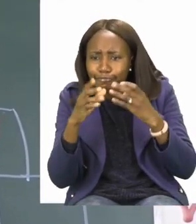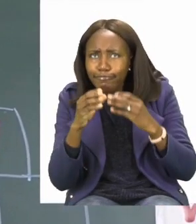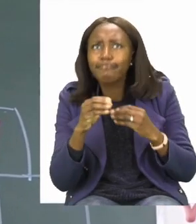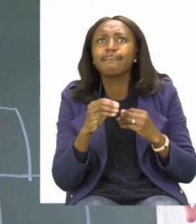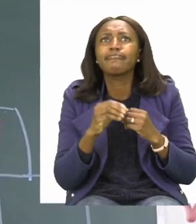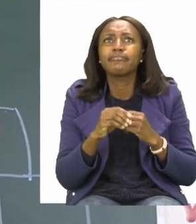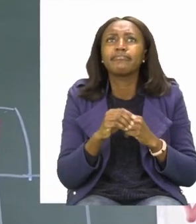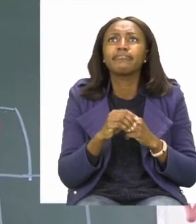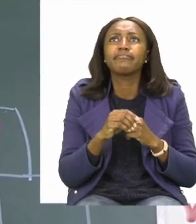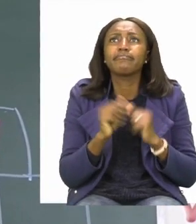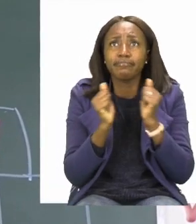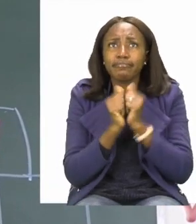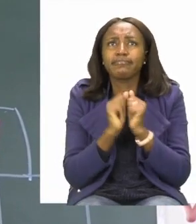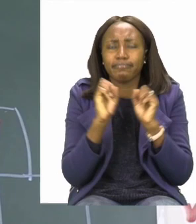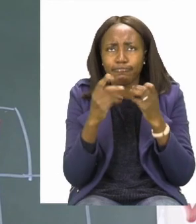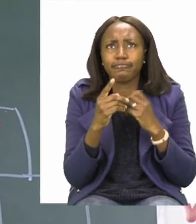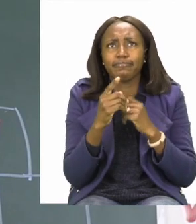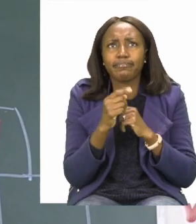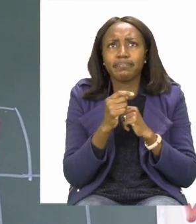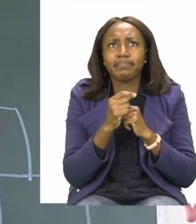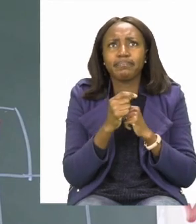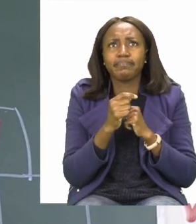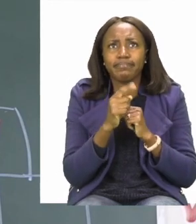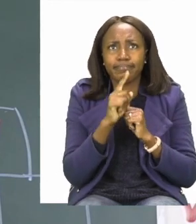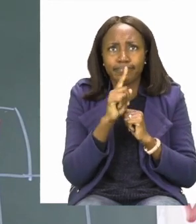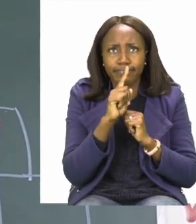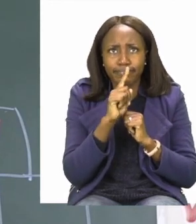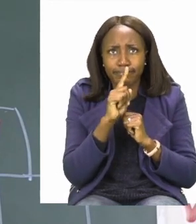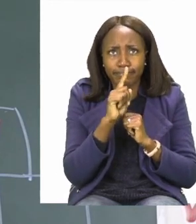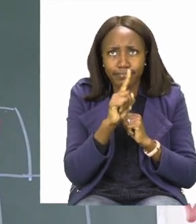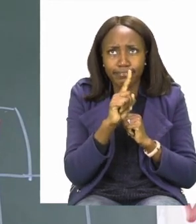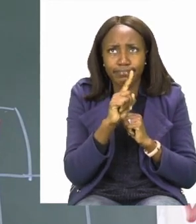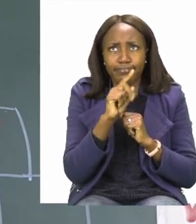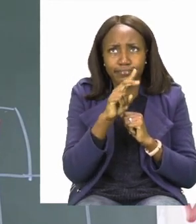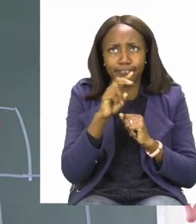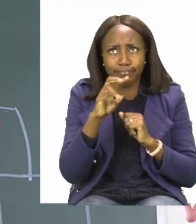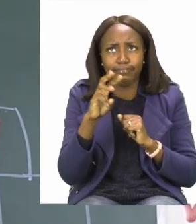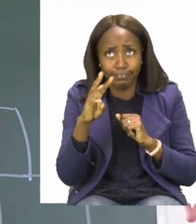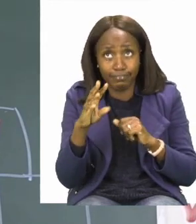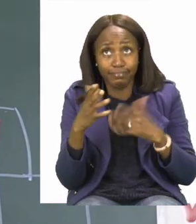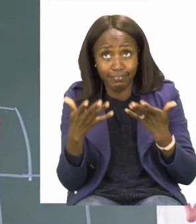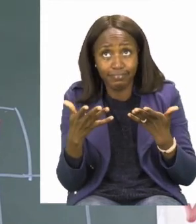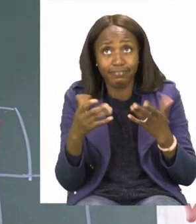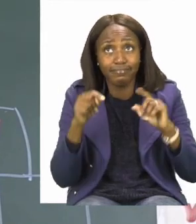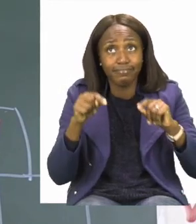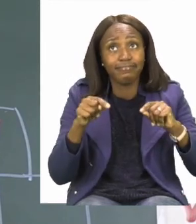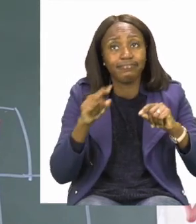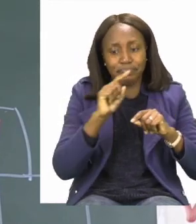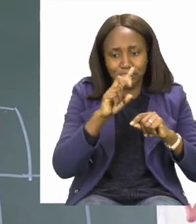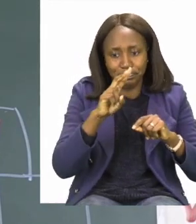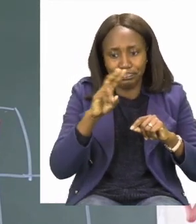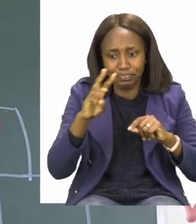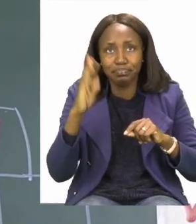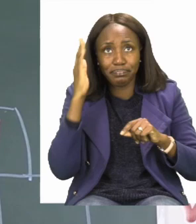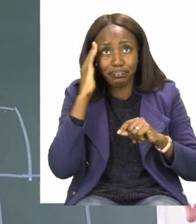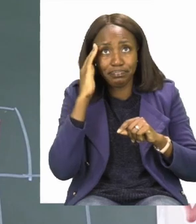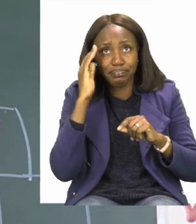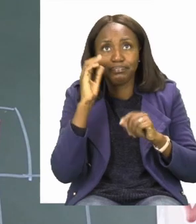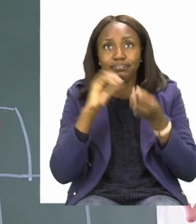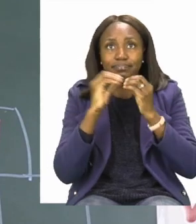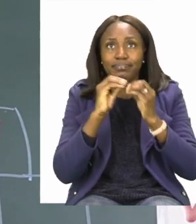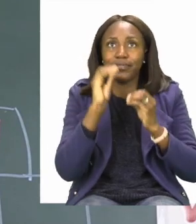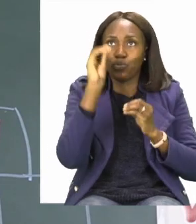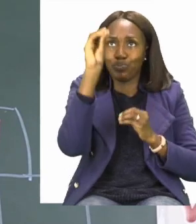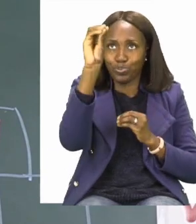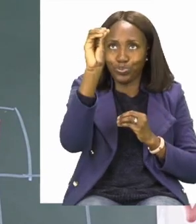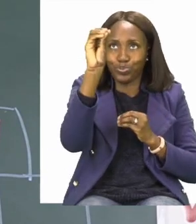is counting them. So it's important for us now to count, and then the last one